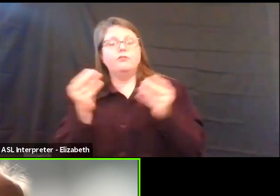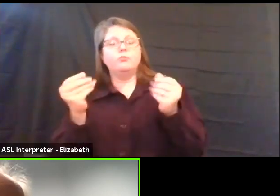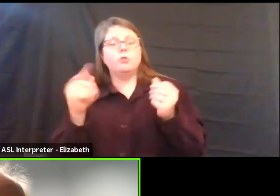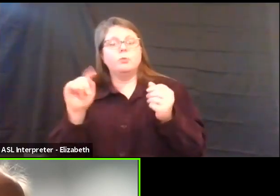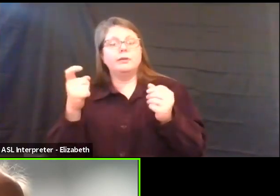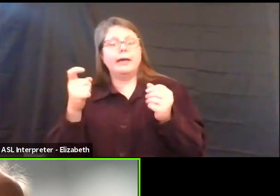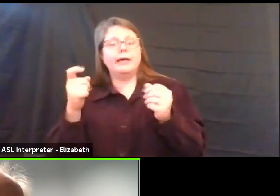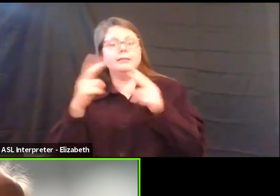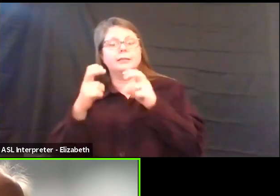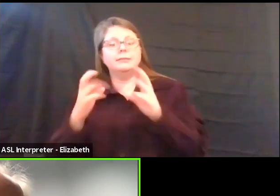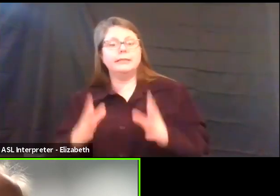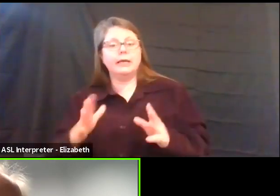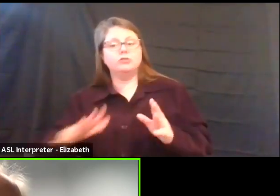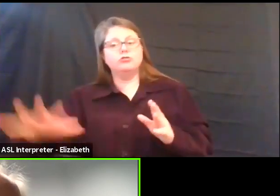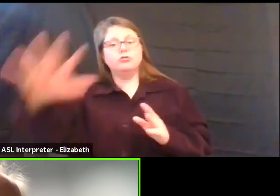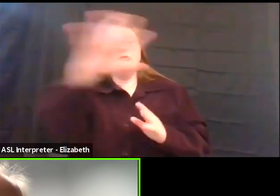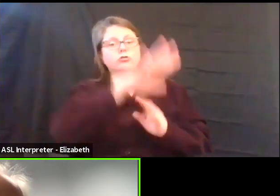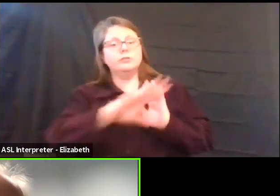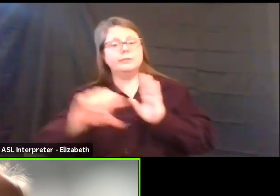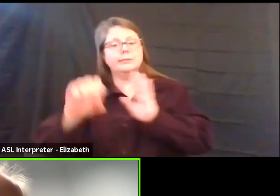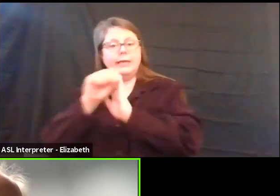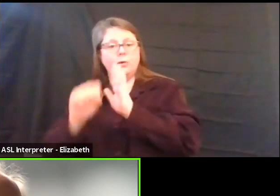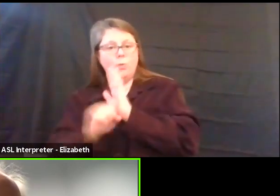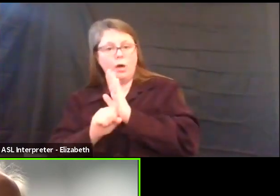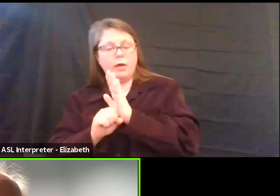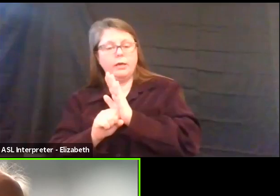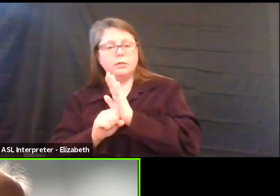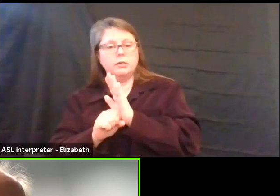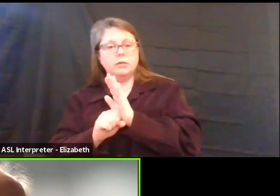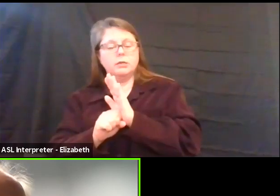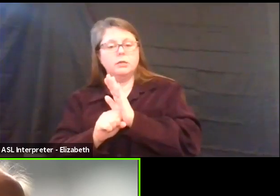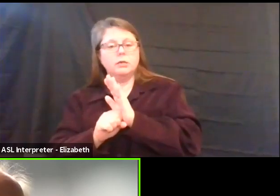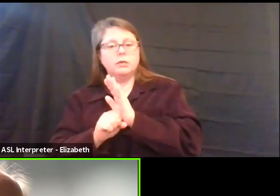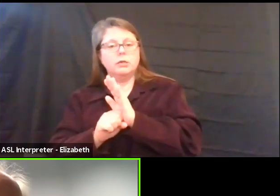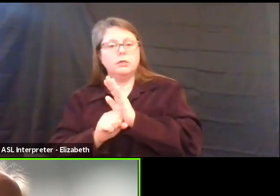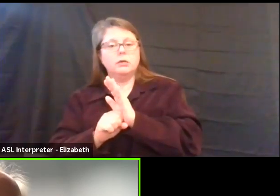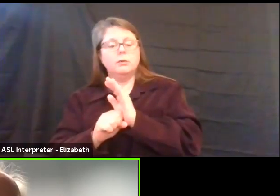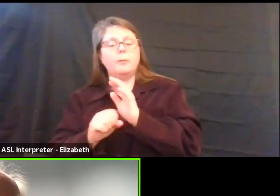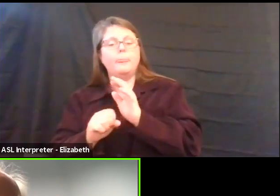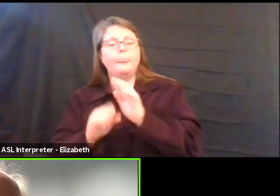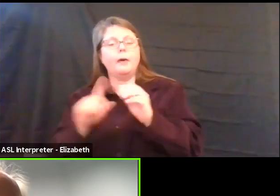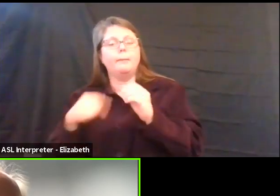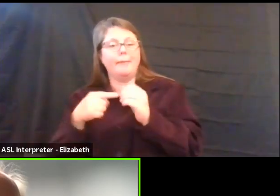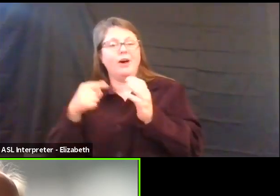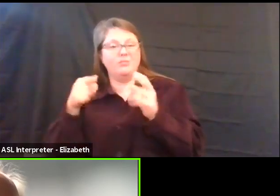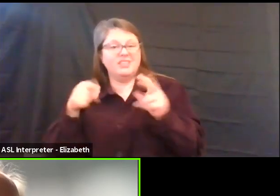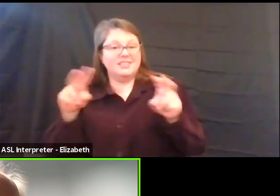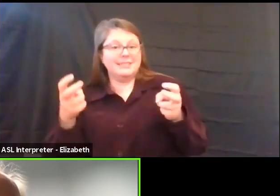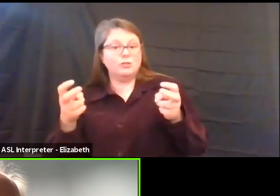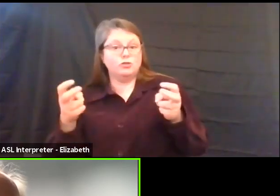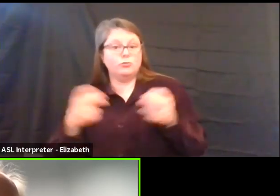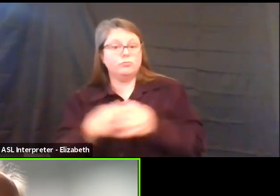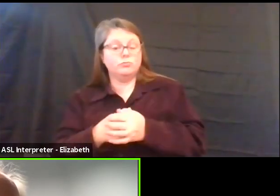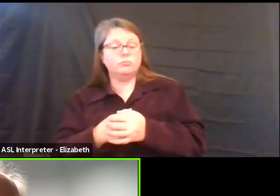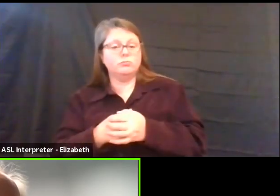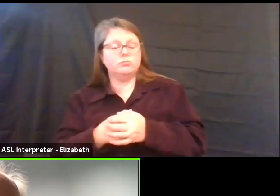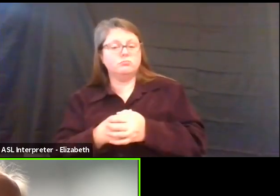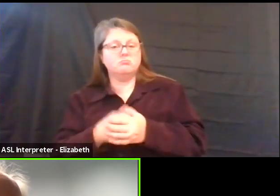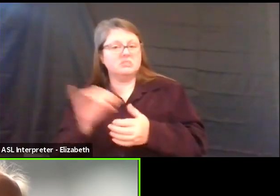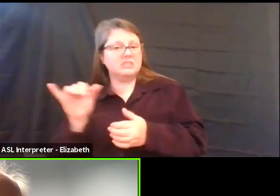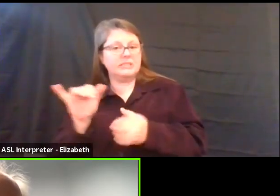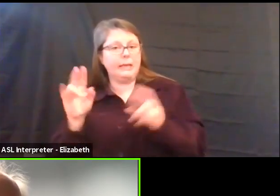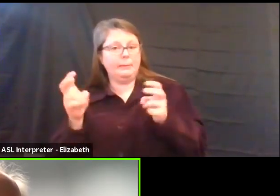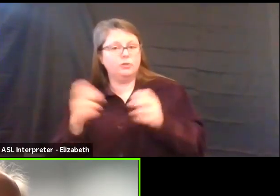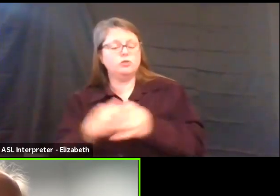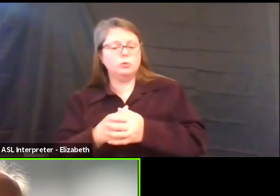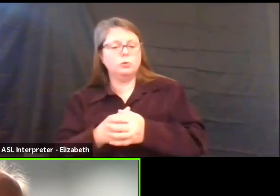with Department of Revenue, who give guidance to assessors about this very issue. And I think the sense was